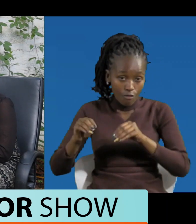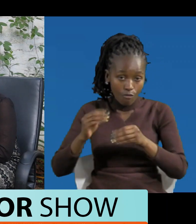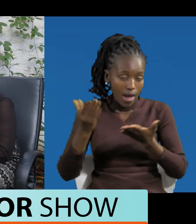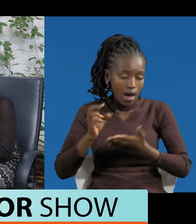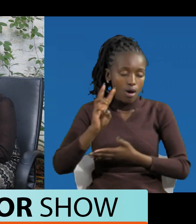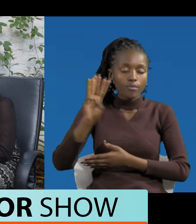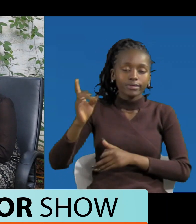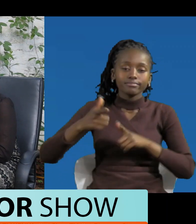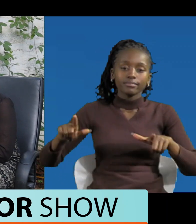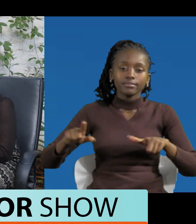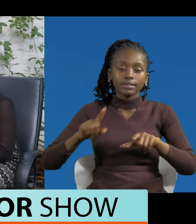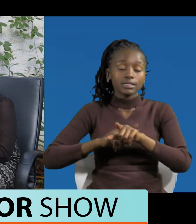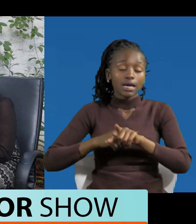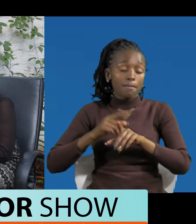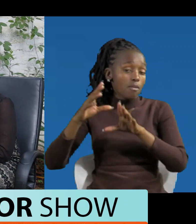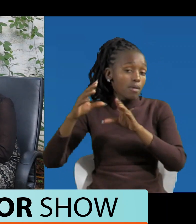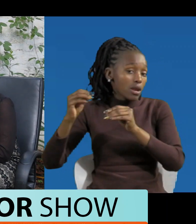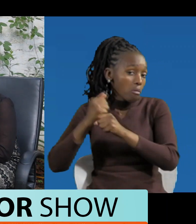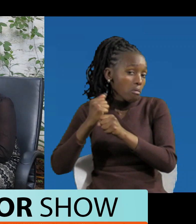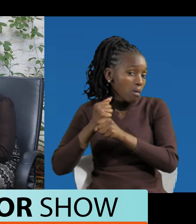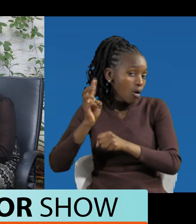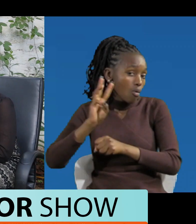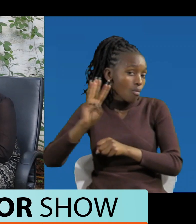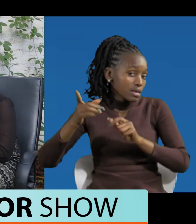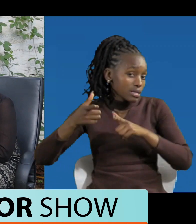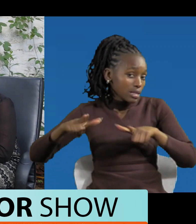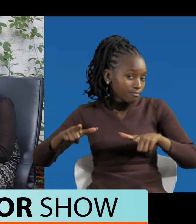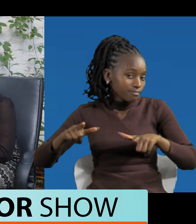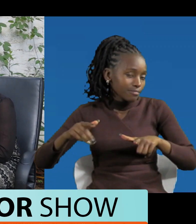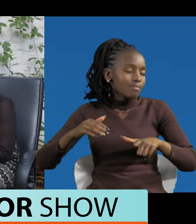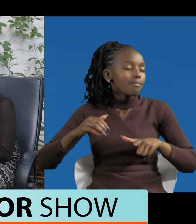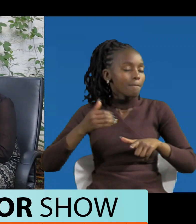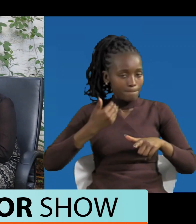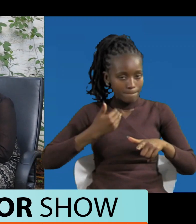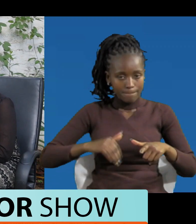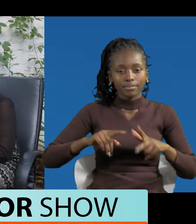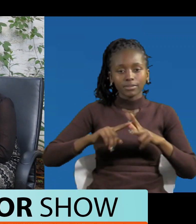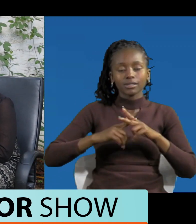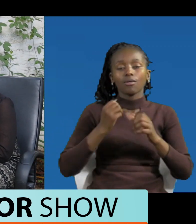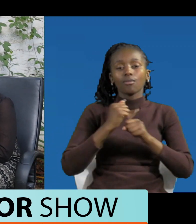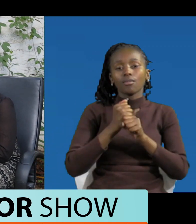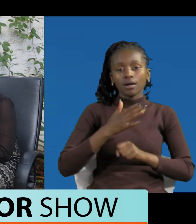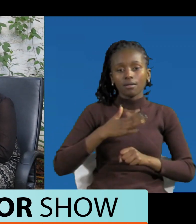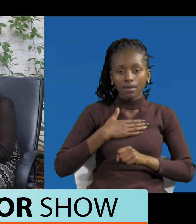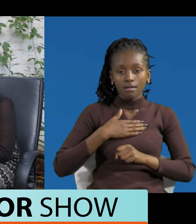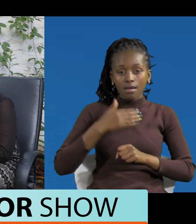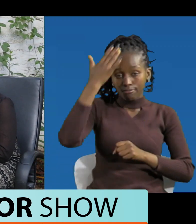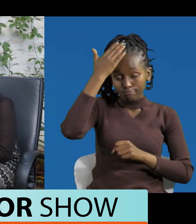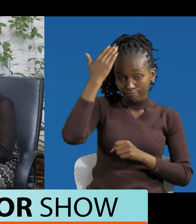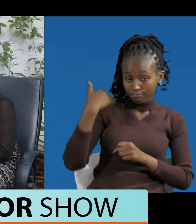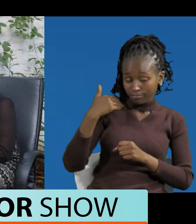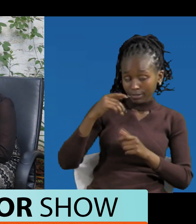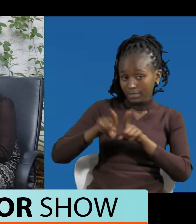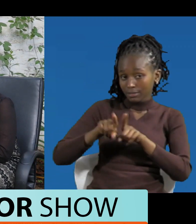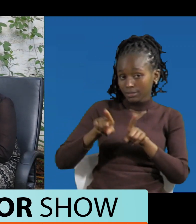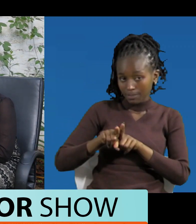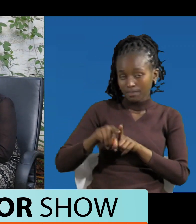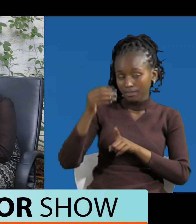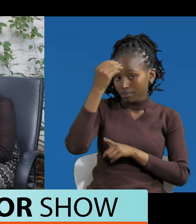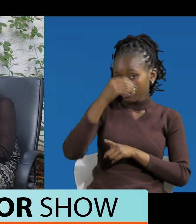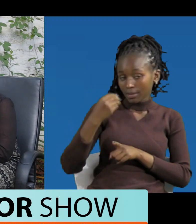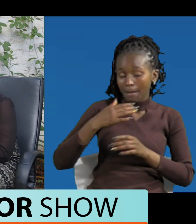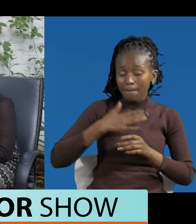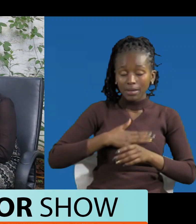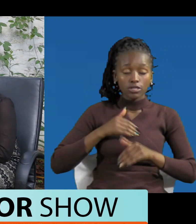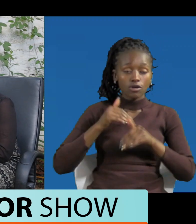I went by my own. Now I work as a hairstylist and makeup artist. And you can follow me on Instagram at the Bush